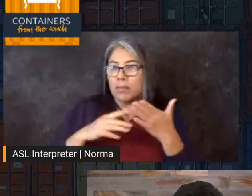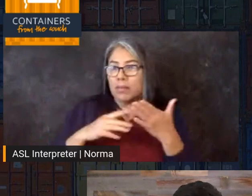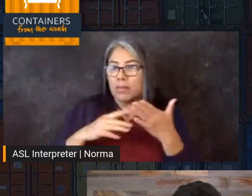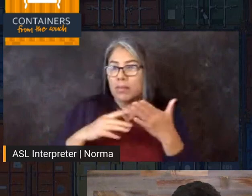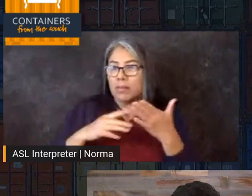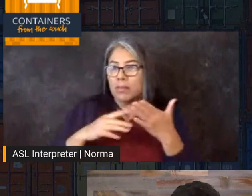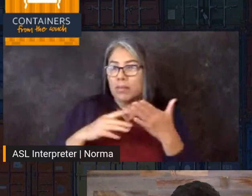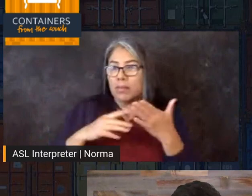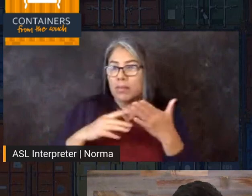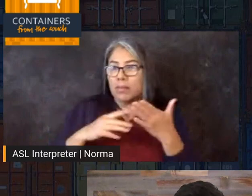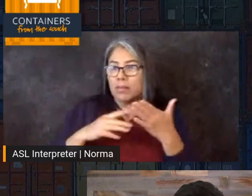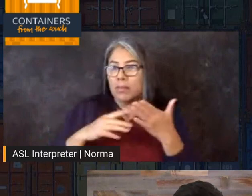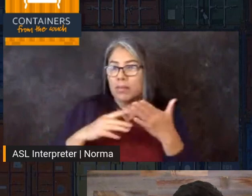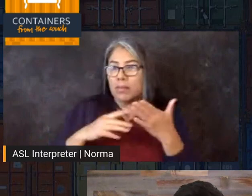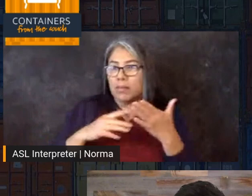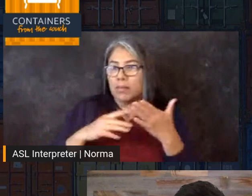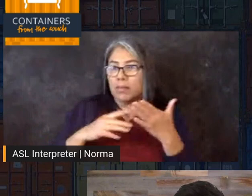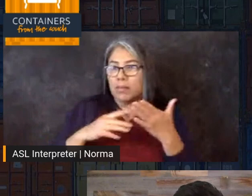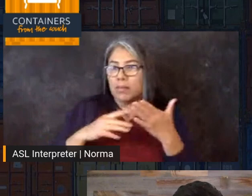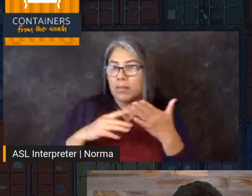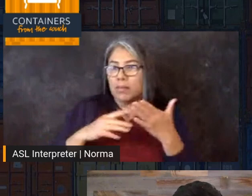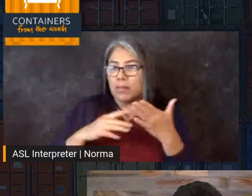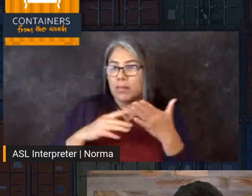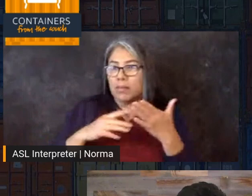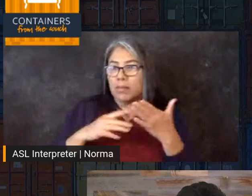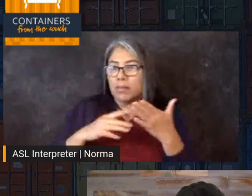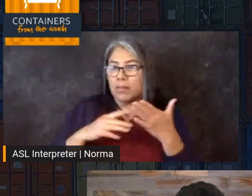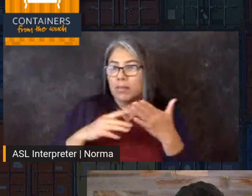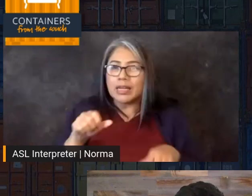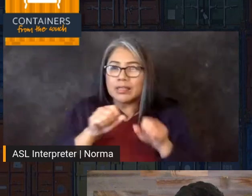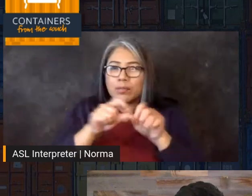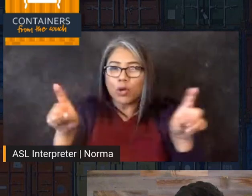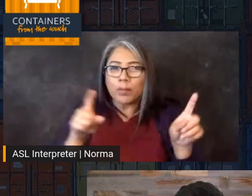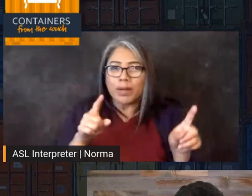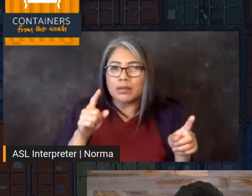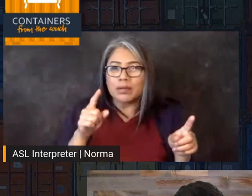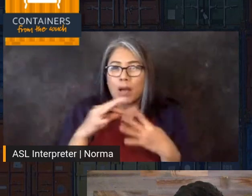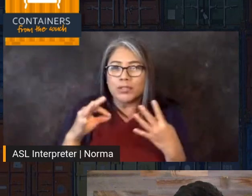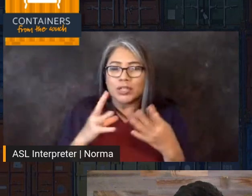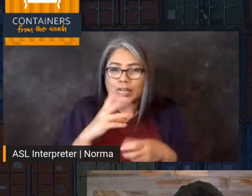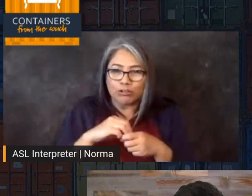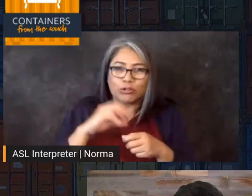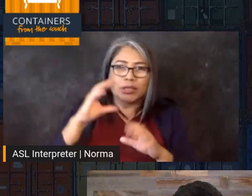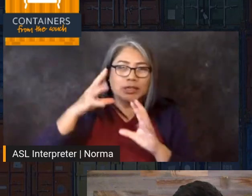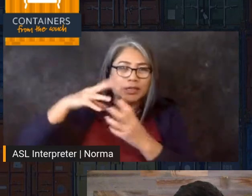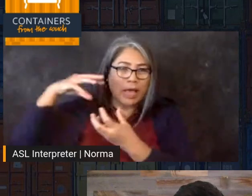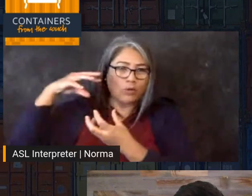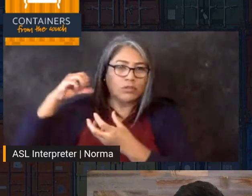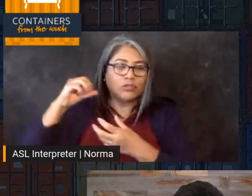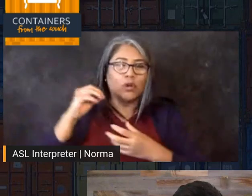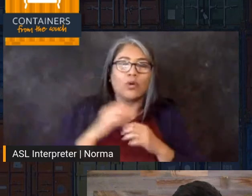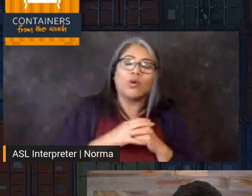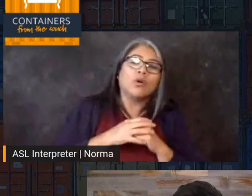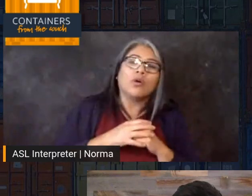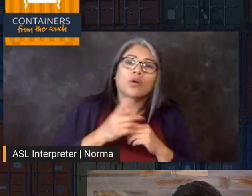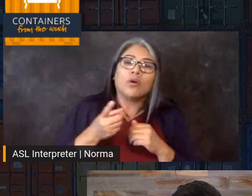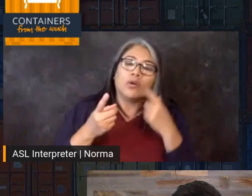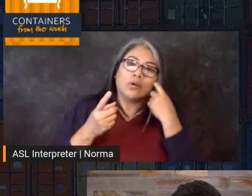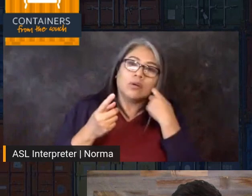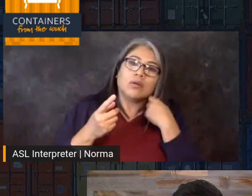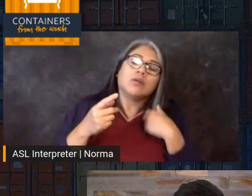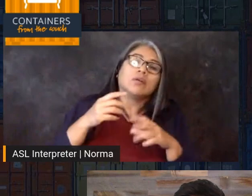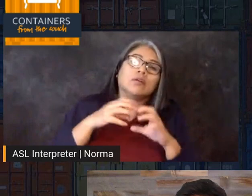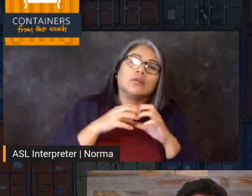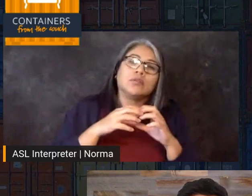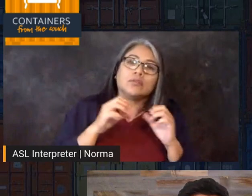run the same secure, stable distribution of Kubernetes with the same level of patches that is applied by AWS at that level. So